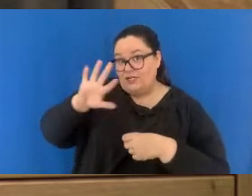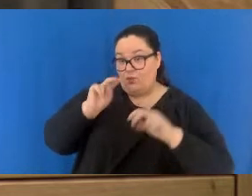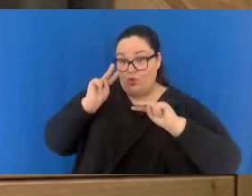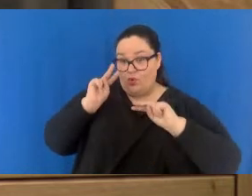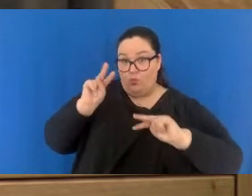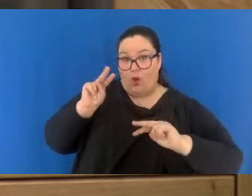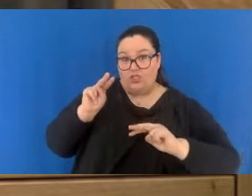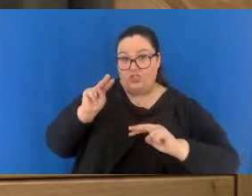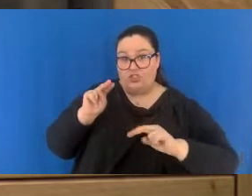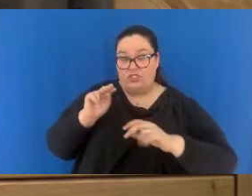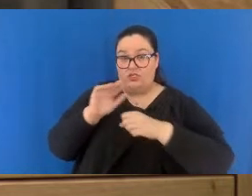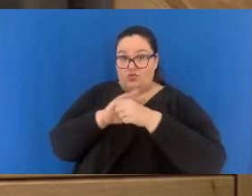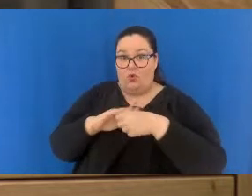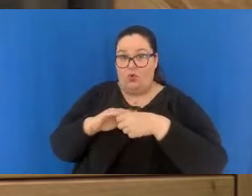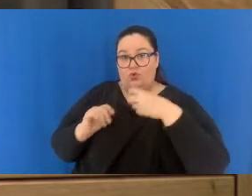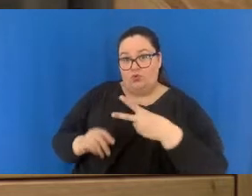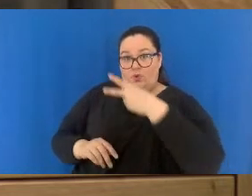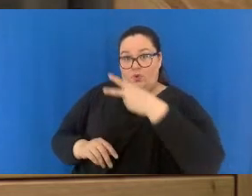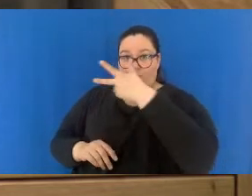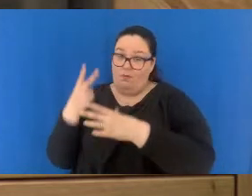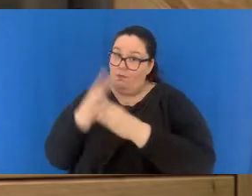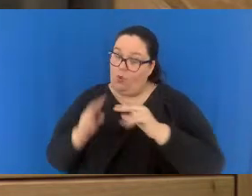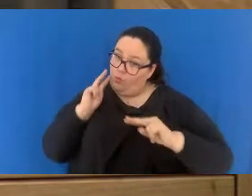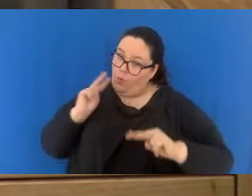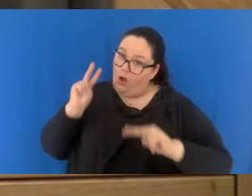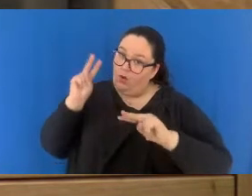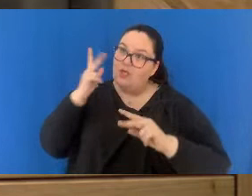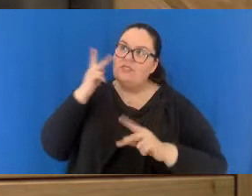zones closely in the days to come.